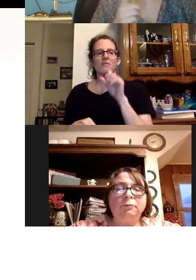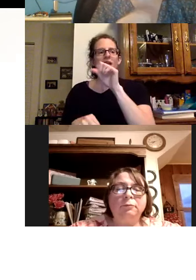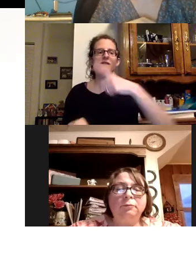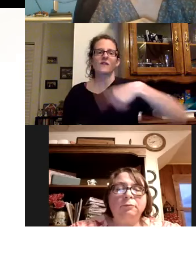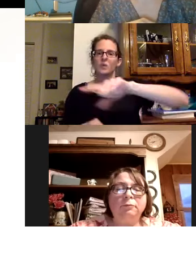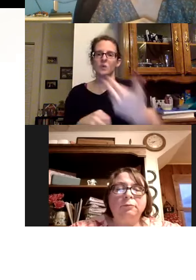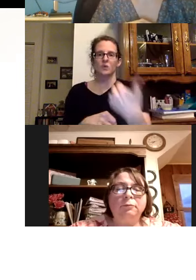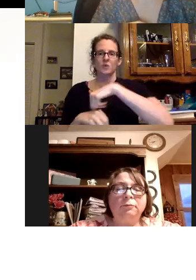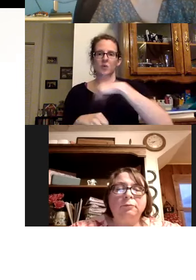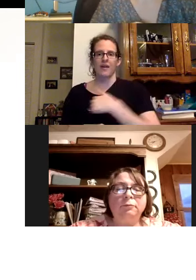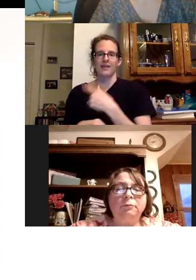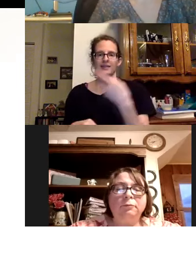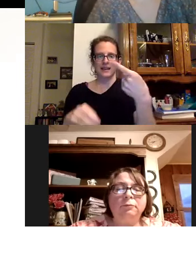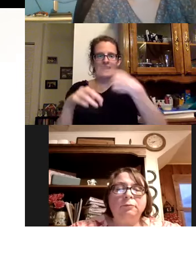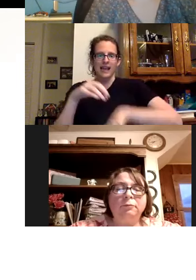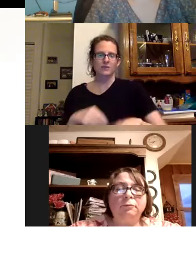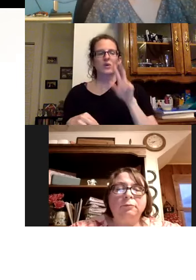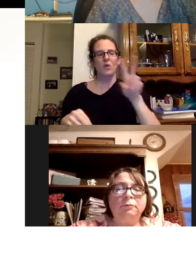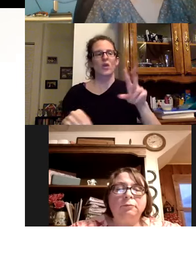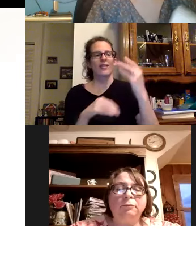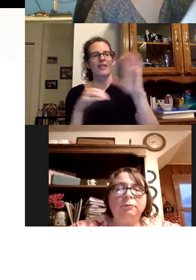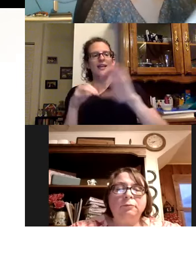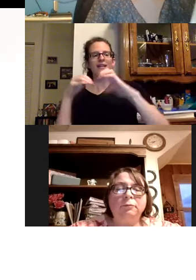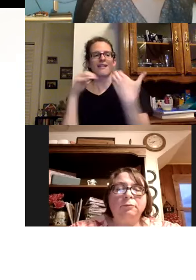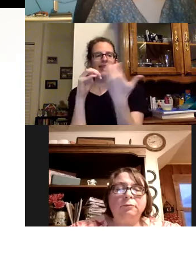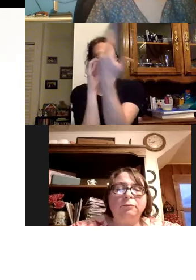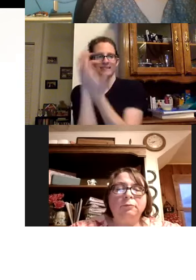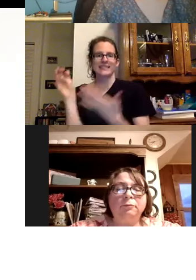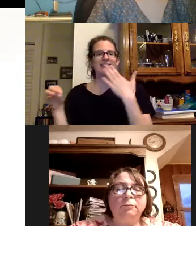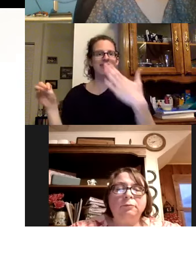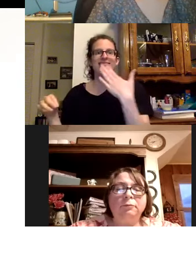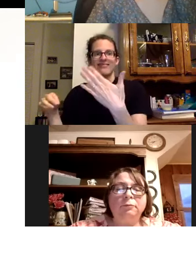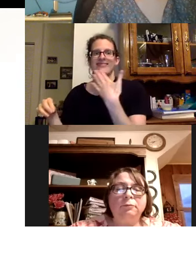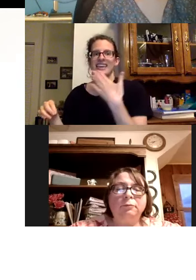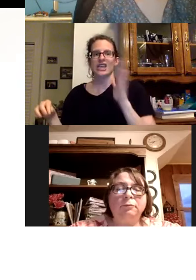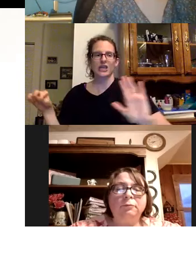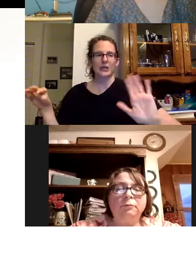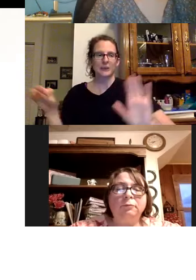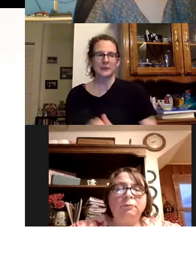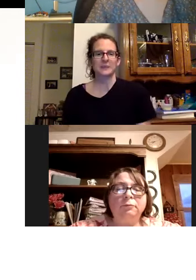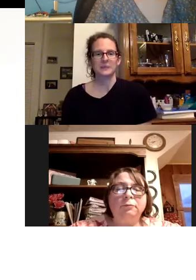Keep an eye out for the next classes. Thanks, everybody. Thank you, everyone.